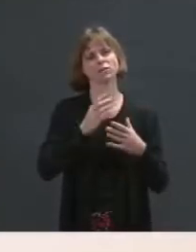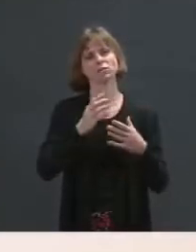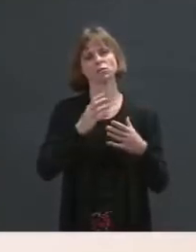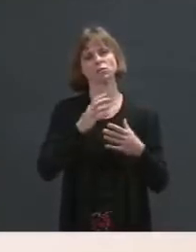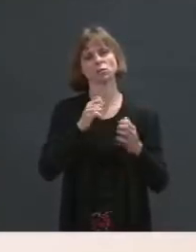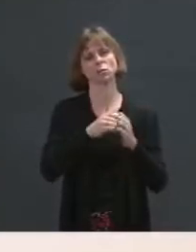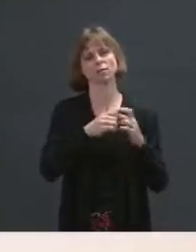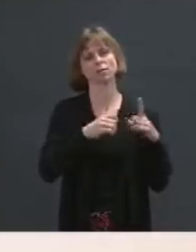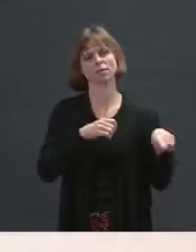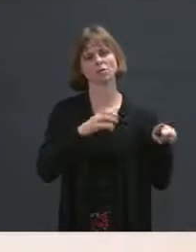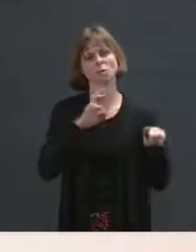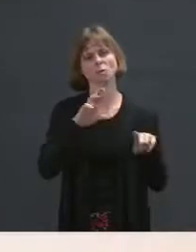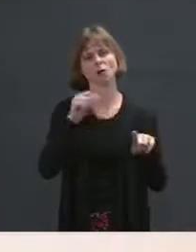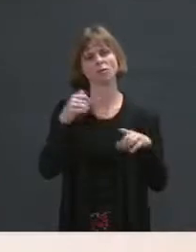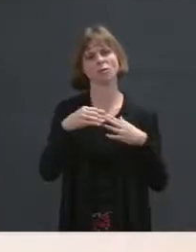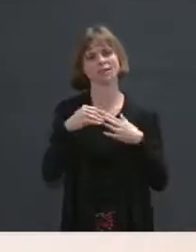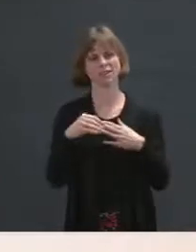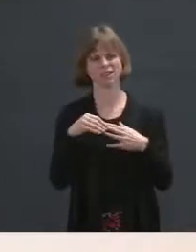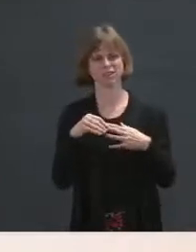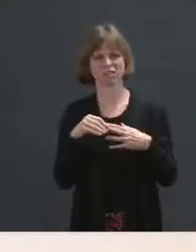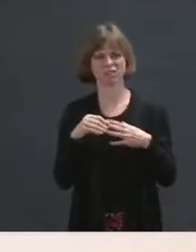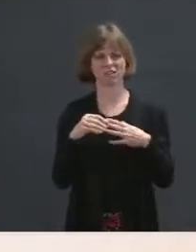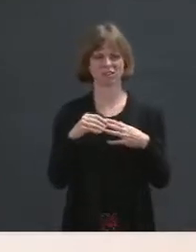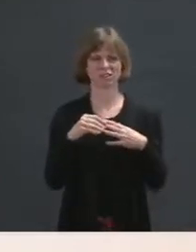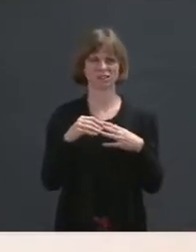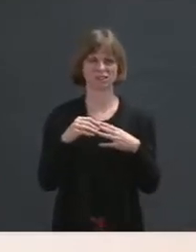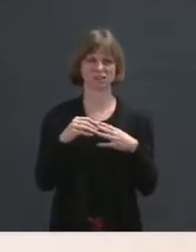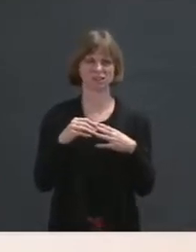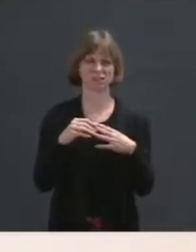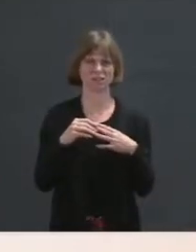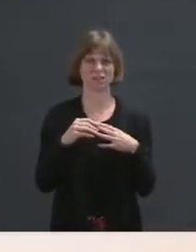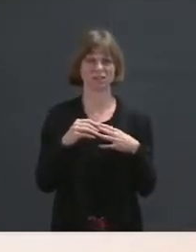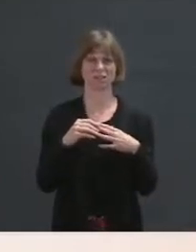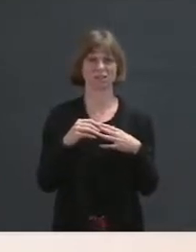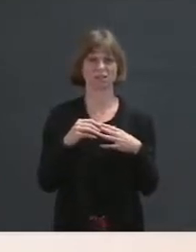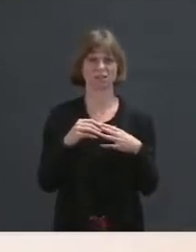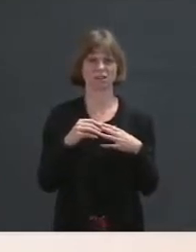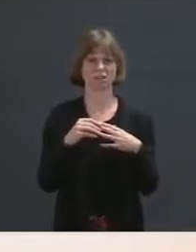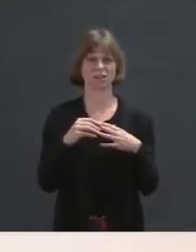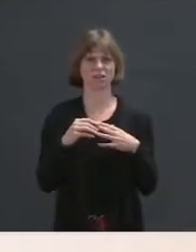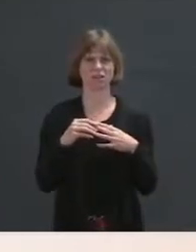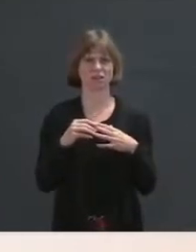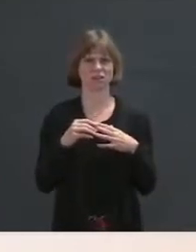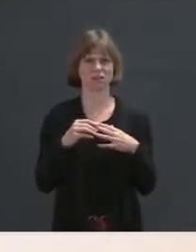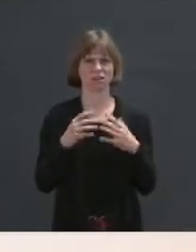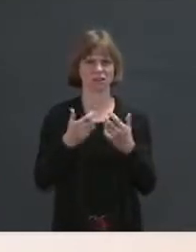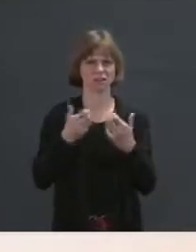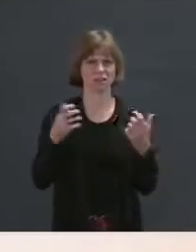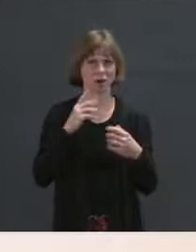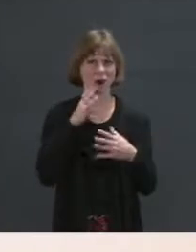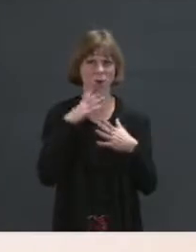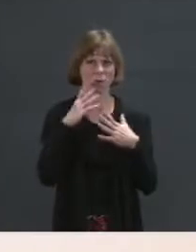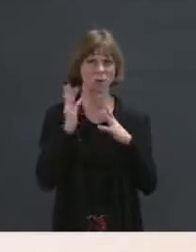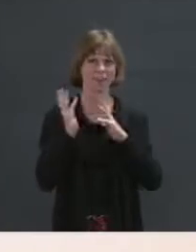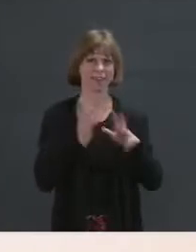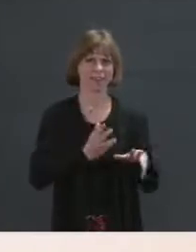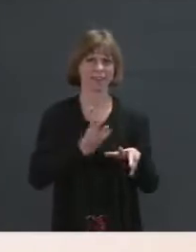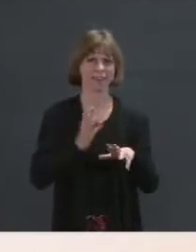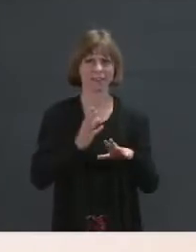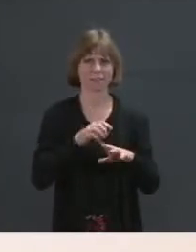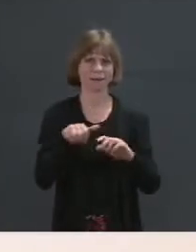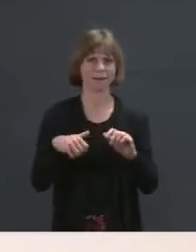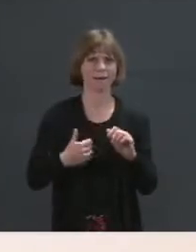gonna leave it separately? Because there are worries that actually you're very eager to secure a deal and you're gonna leave this behind like it happened